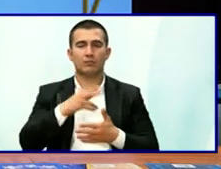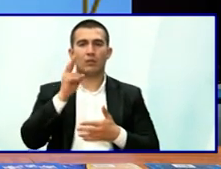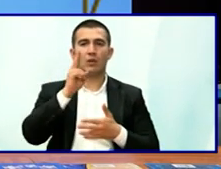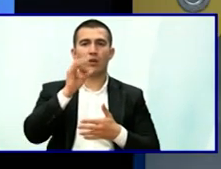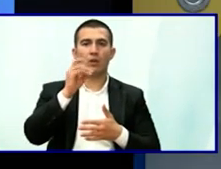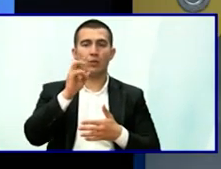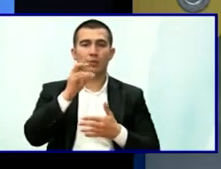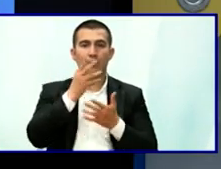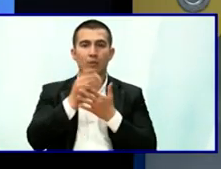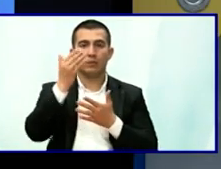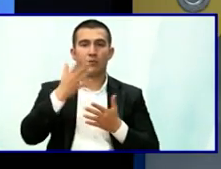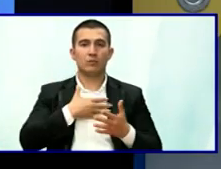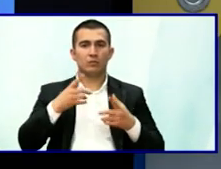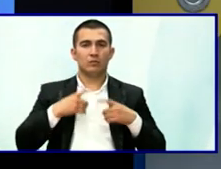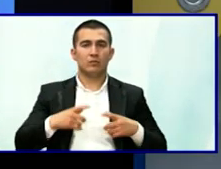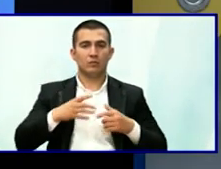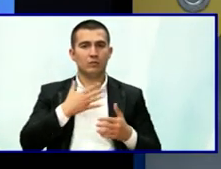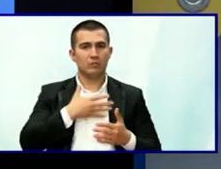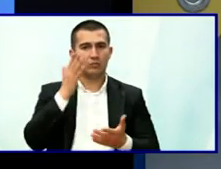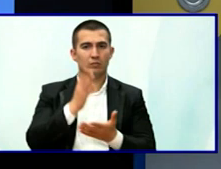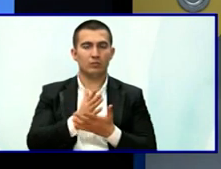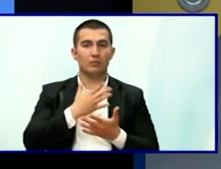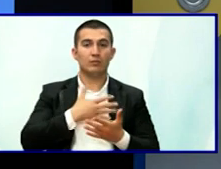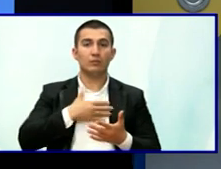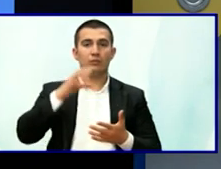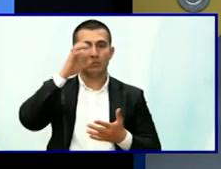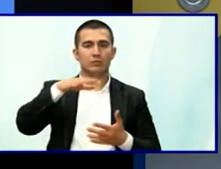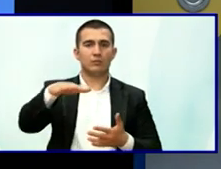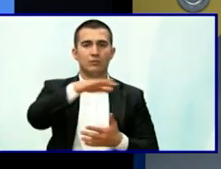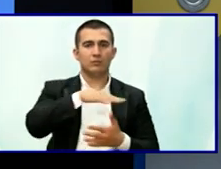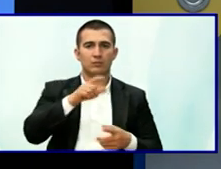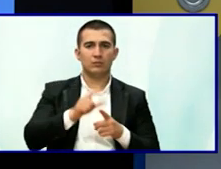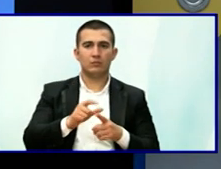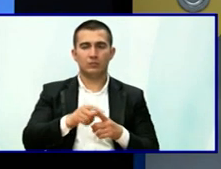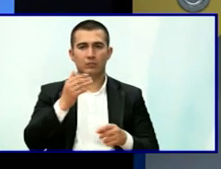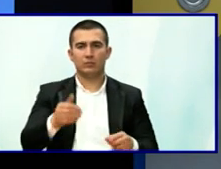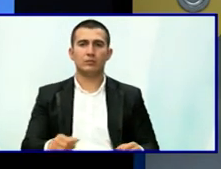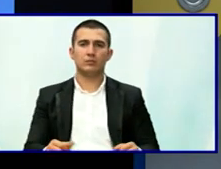bor alamim manim, O'zbekiston vatanim manim.